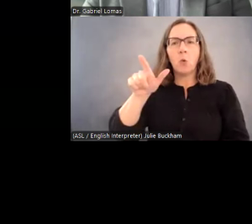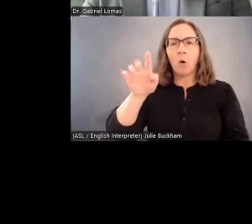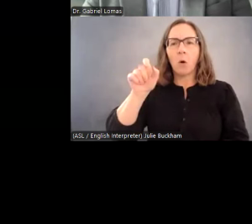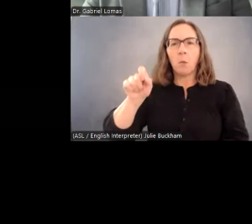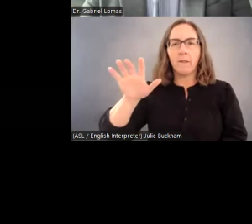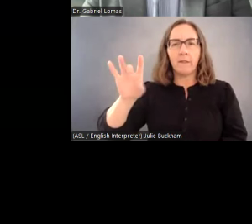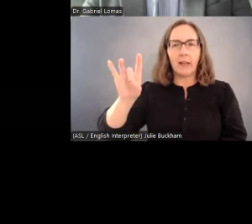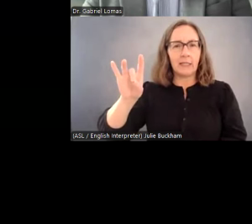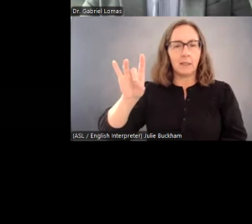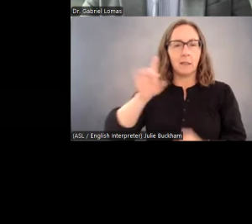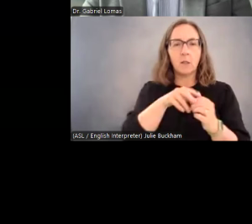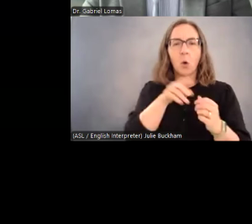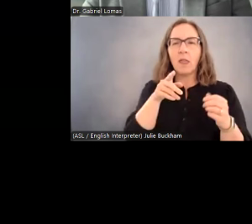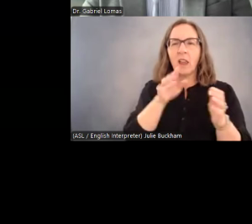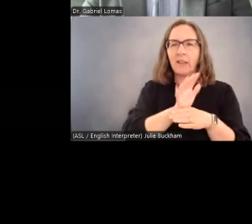24.58.